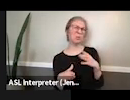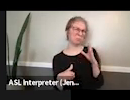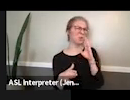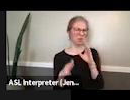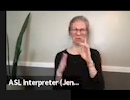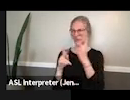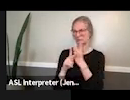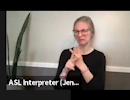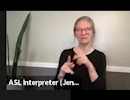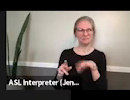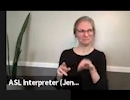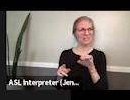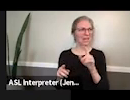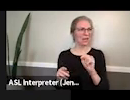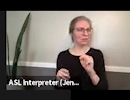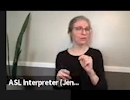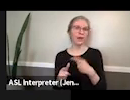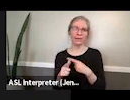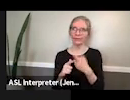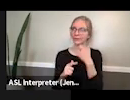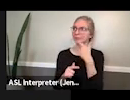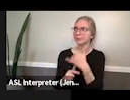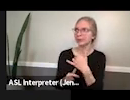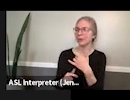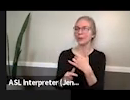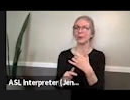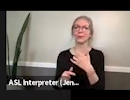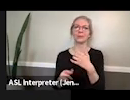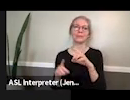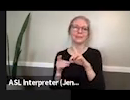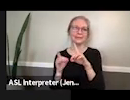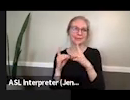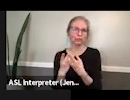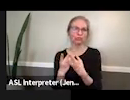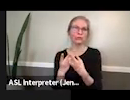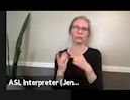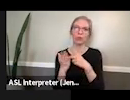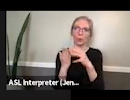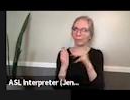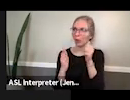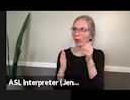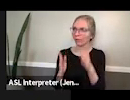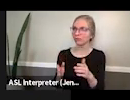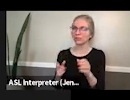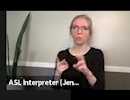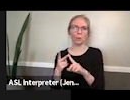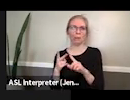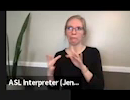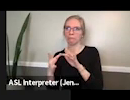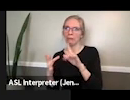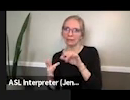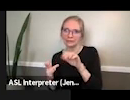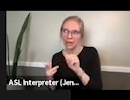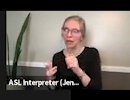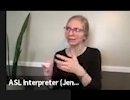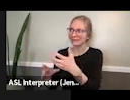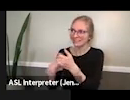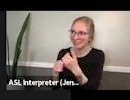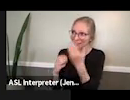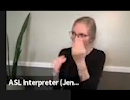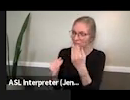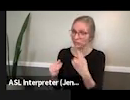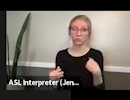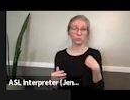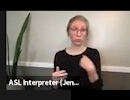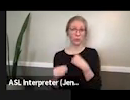get on email with Lisa and your district or program's audiologist, and you get the information. Because we as teachers, right,